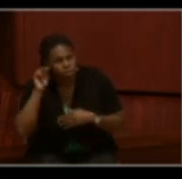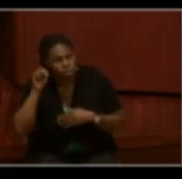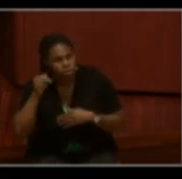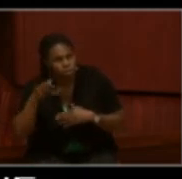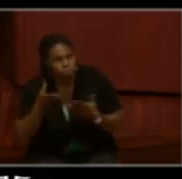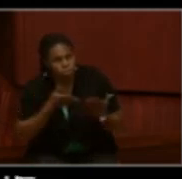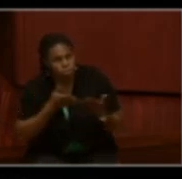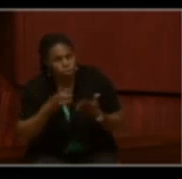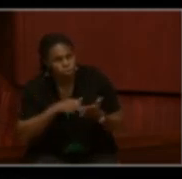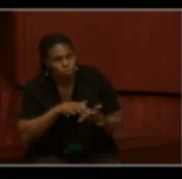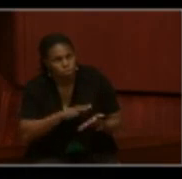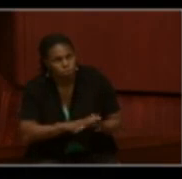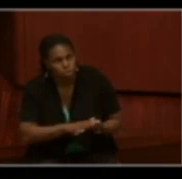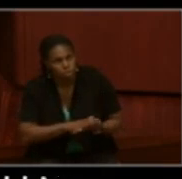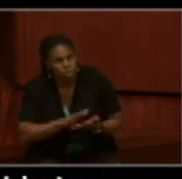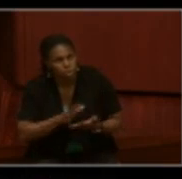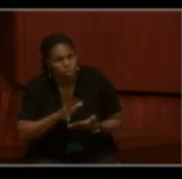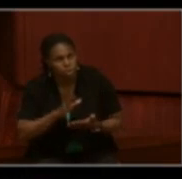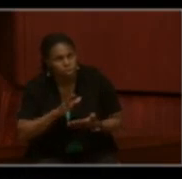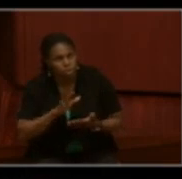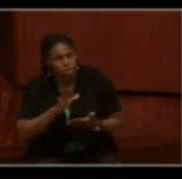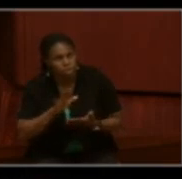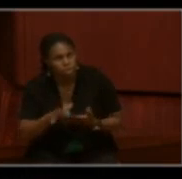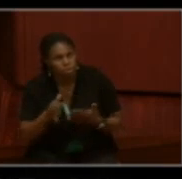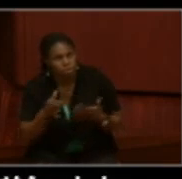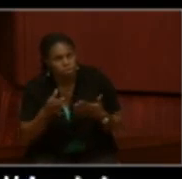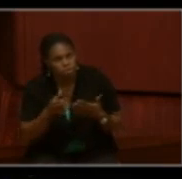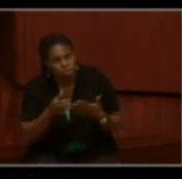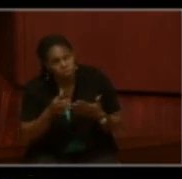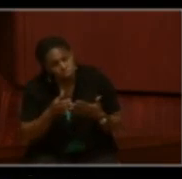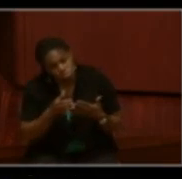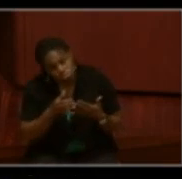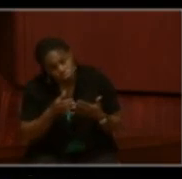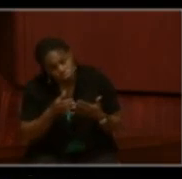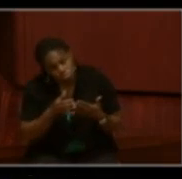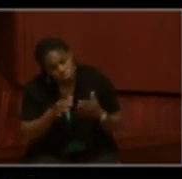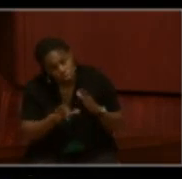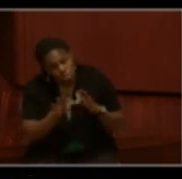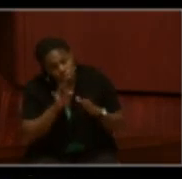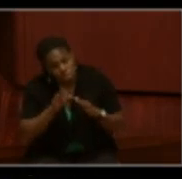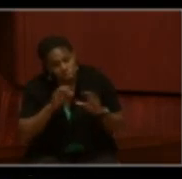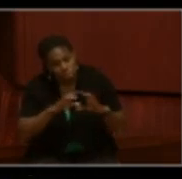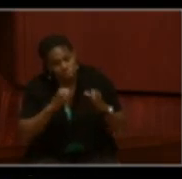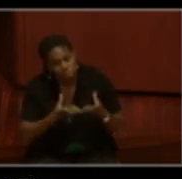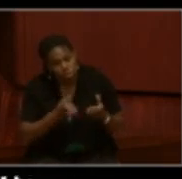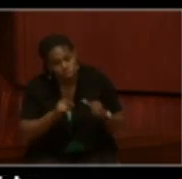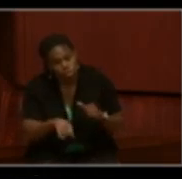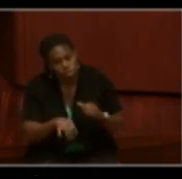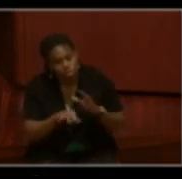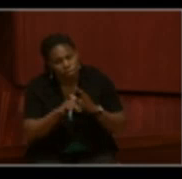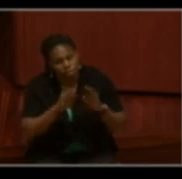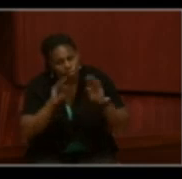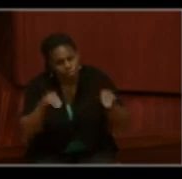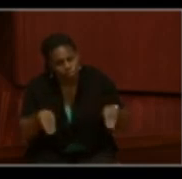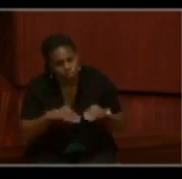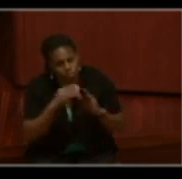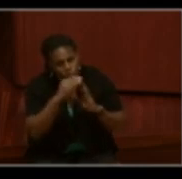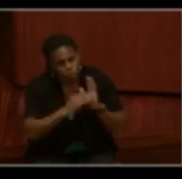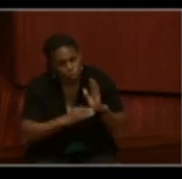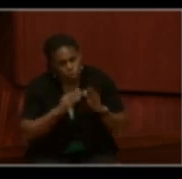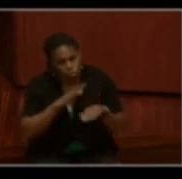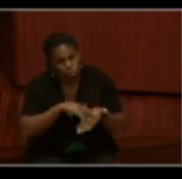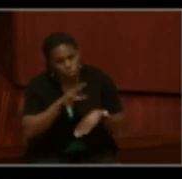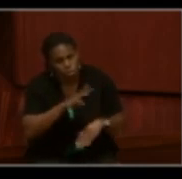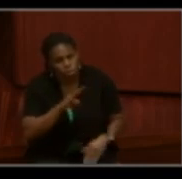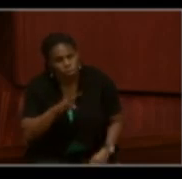Service records. There is a selective form that you can complete. You can find it on our website to acquire